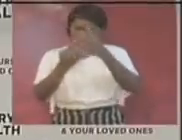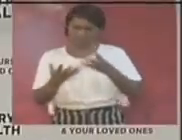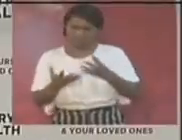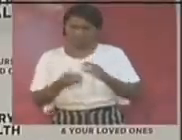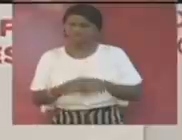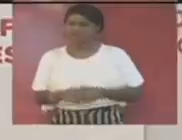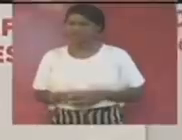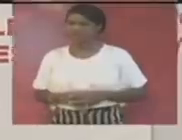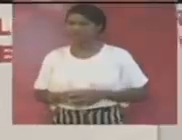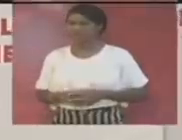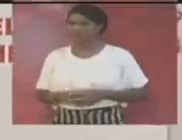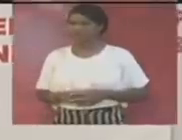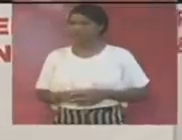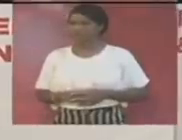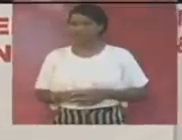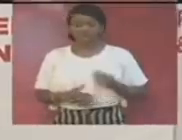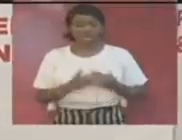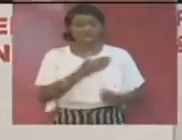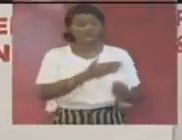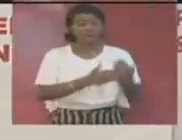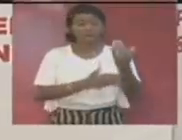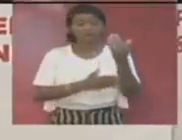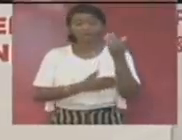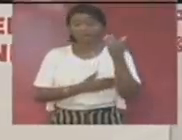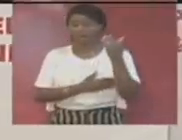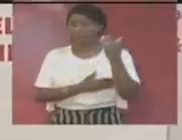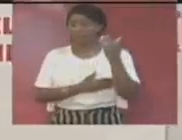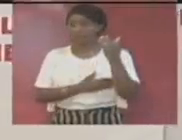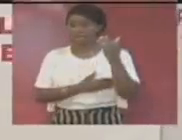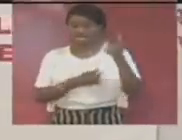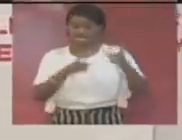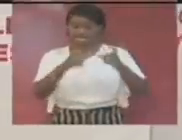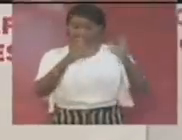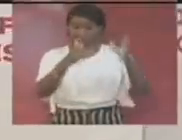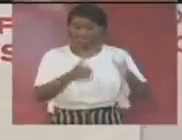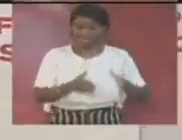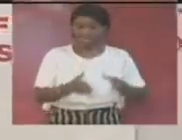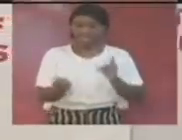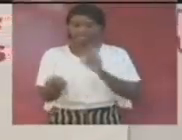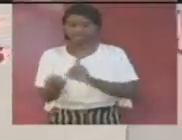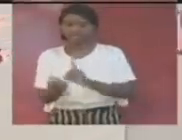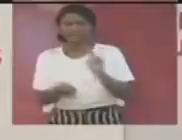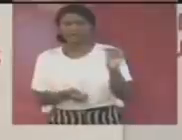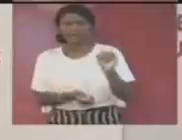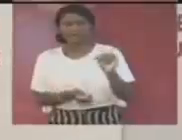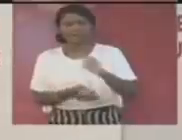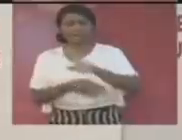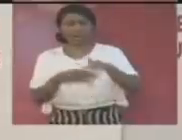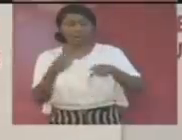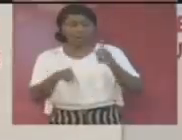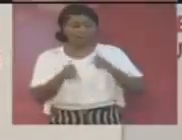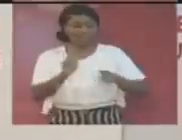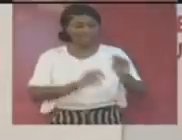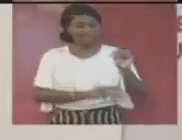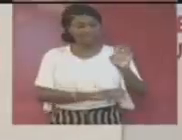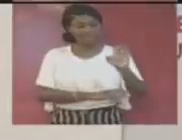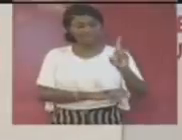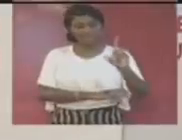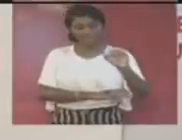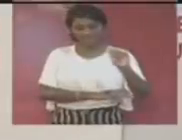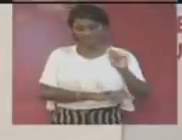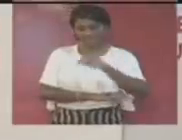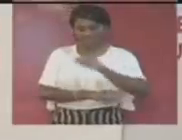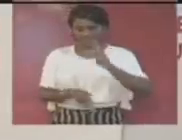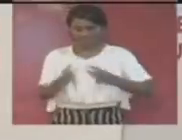Okay, thank you, CMO. Good morning to Ms. Alcantara. Good morning to Dr. Mohammed. Good morning to the members of the media and the viewing and listening